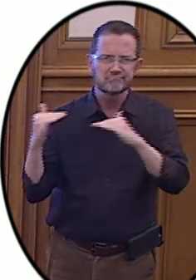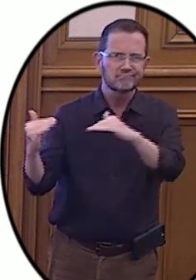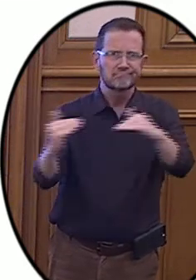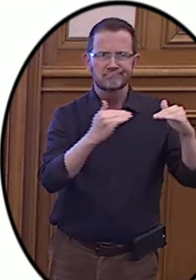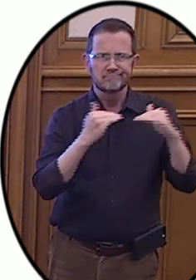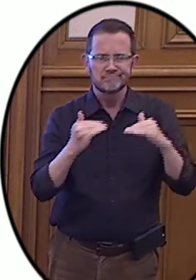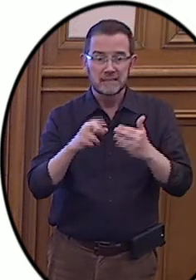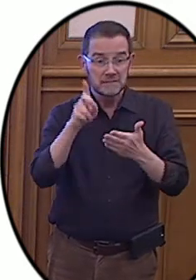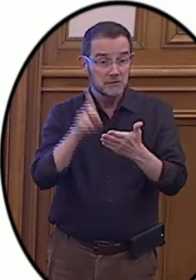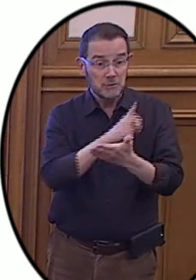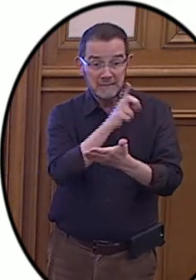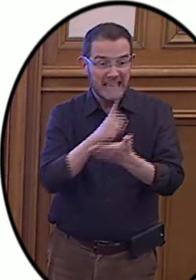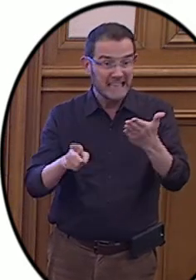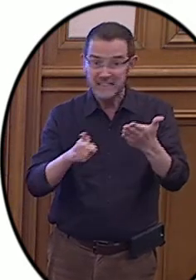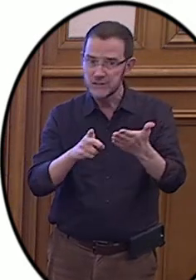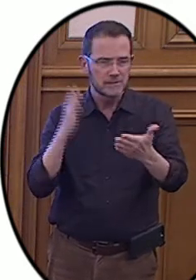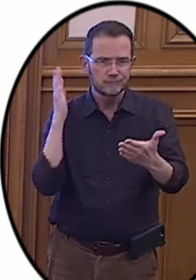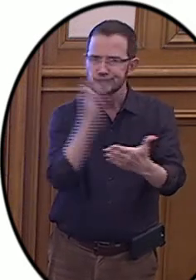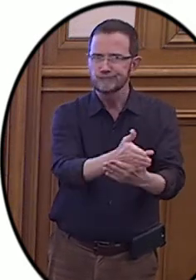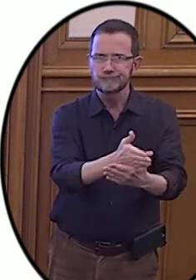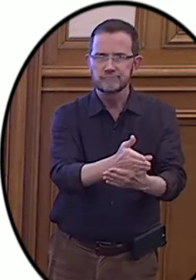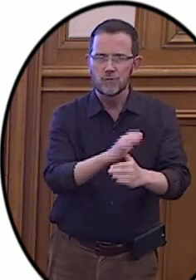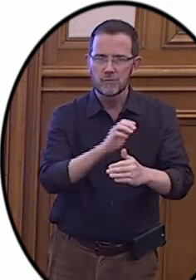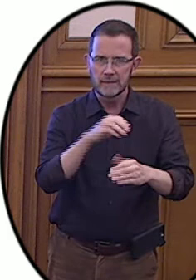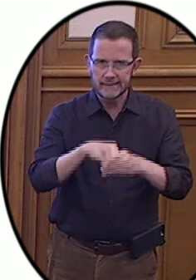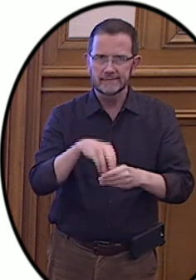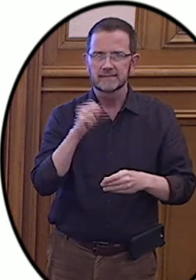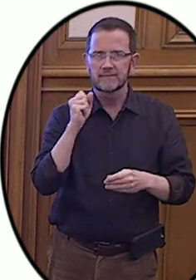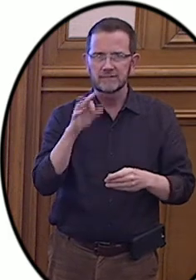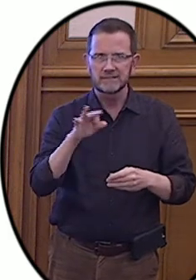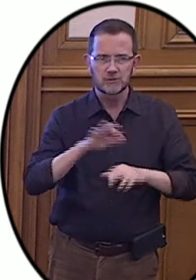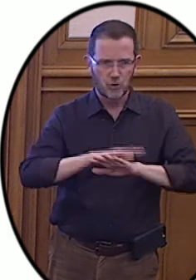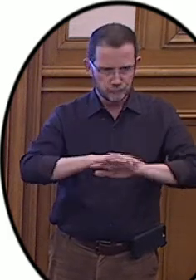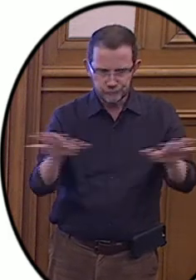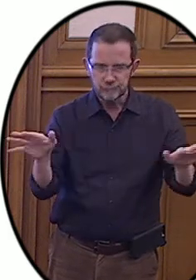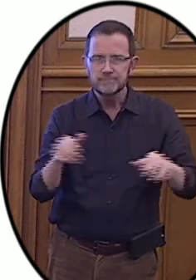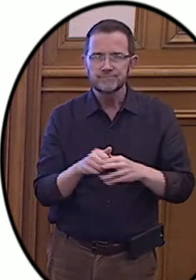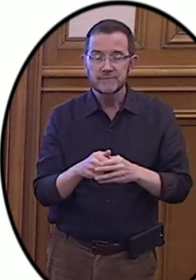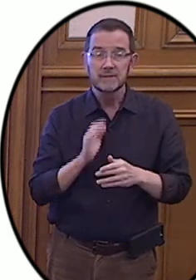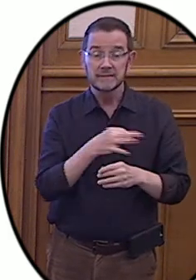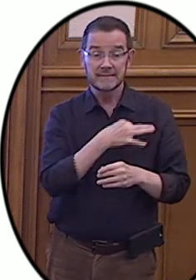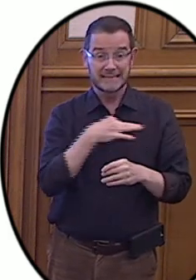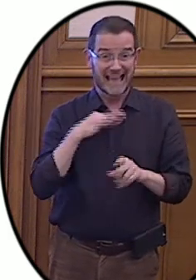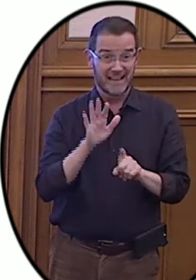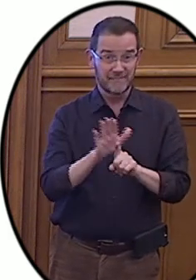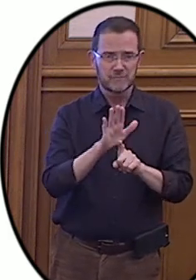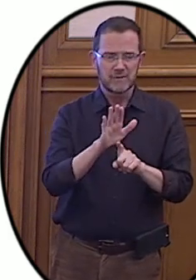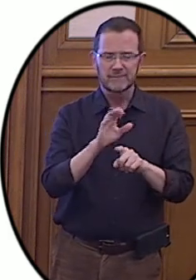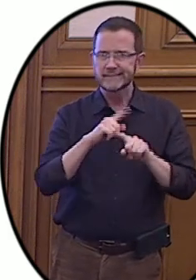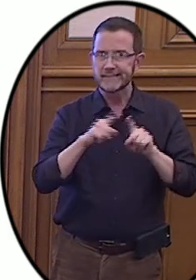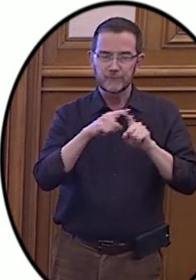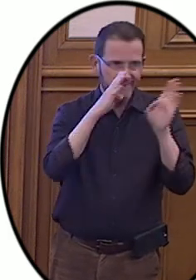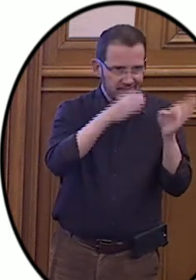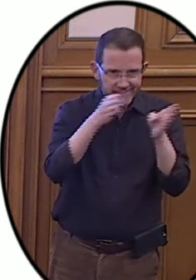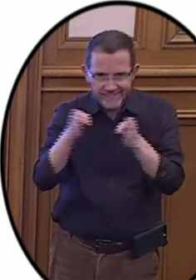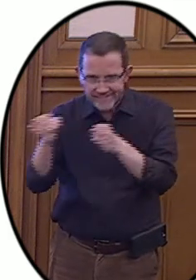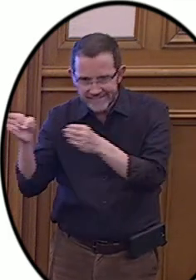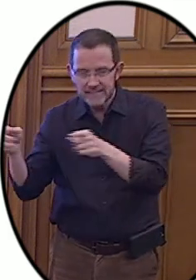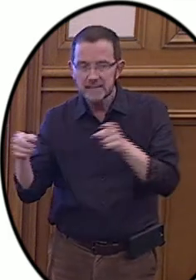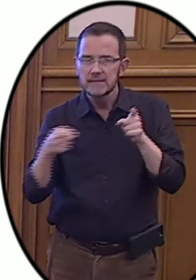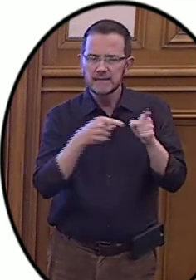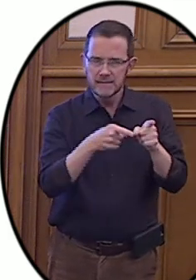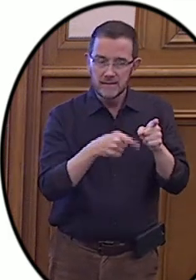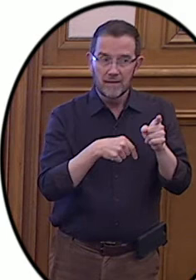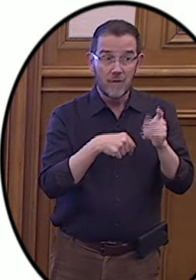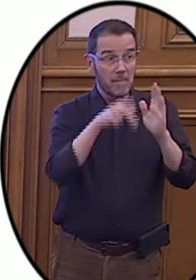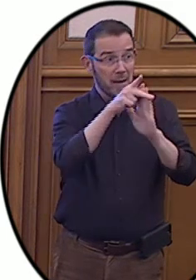Francisco, and has staff who work on a variety of issues, including providing policy guidance